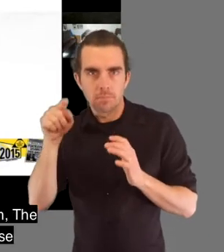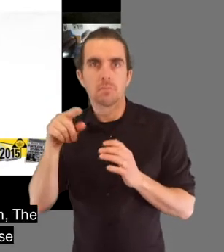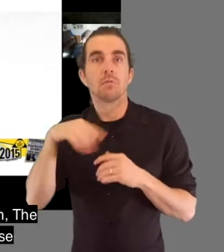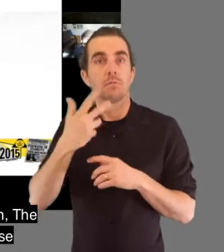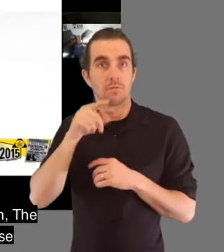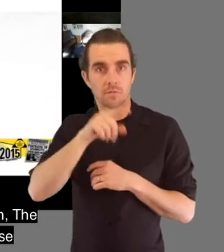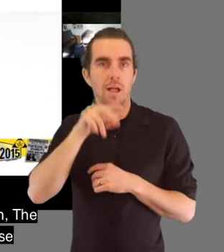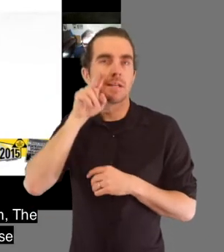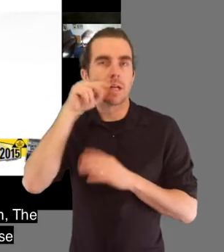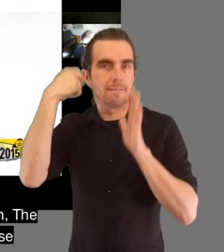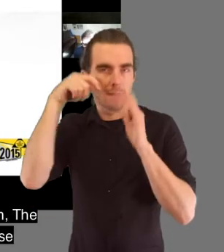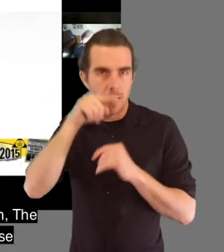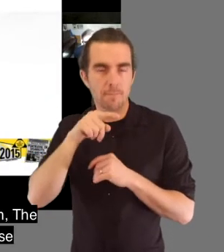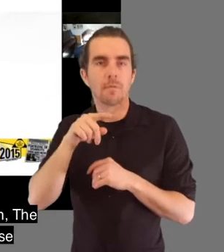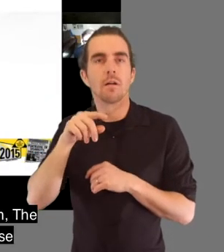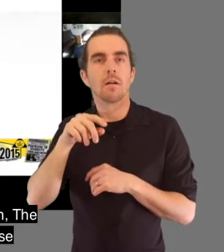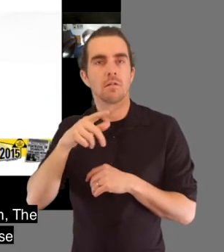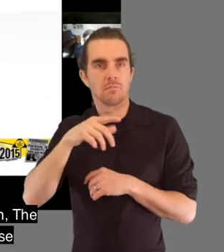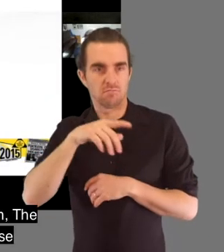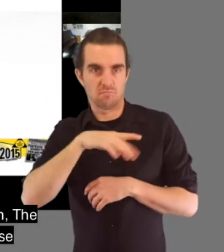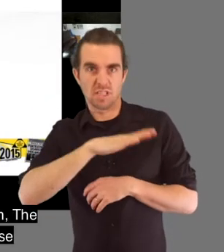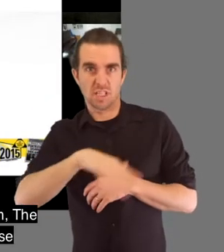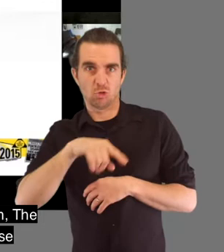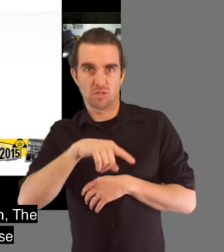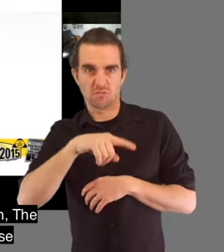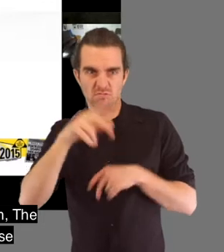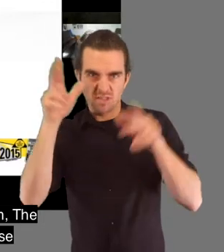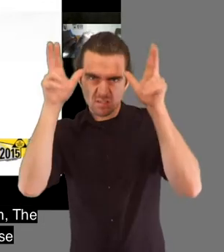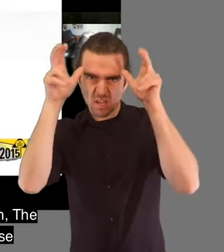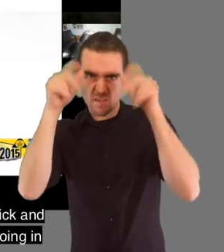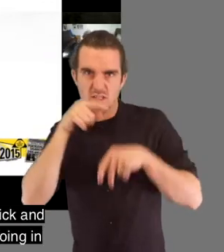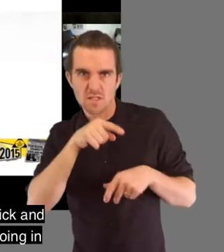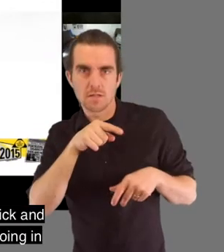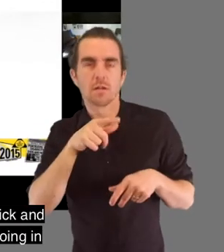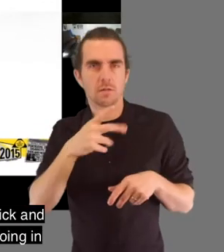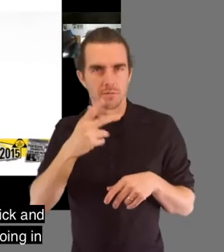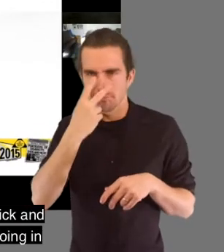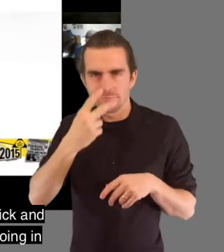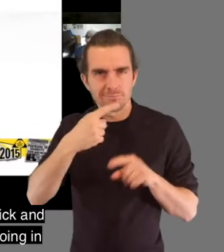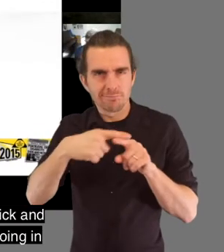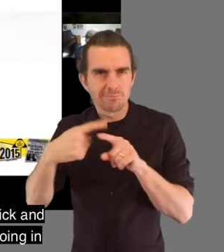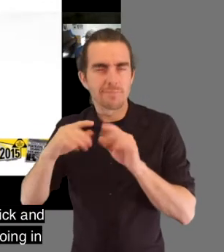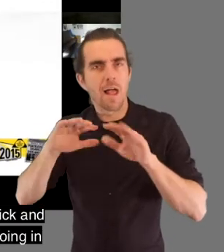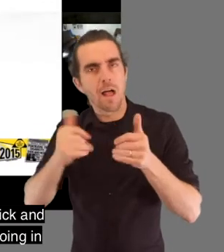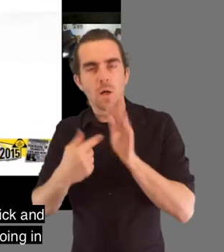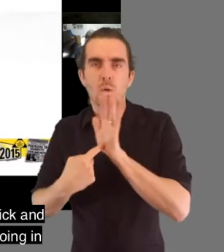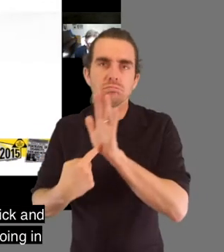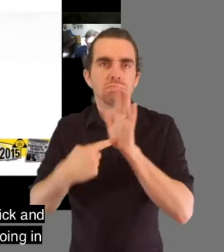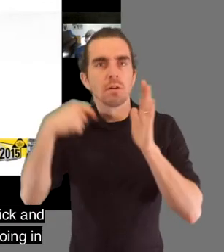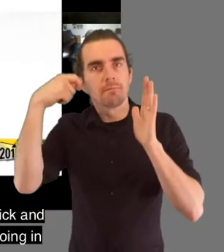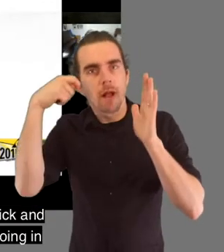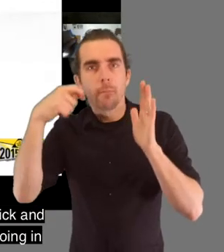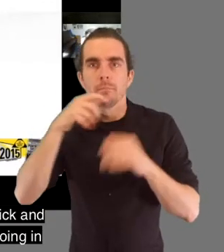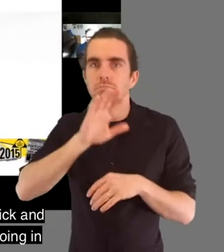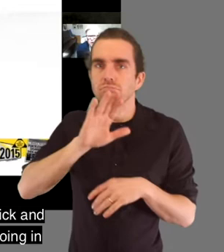here's another Nollywood film, The Evil Child. So we can see these stereotypes coming all the time, thick and fast